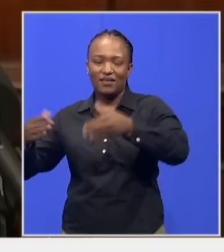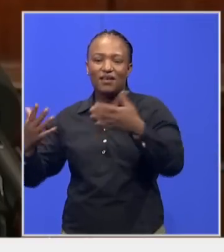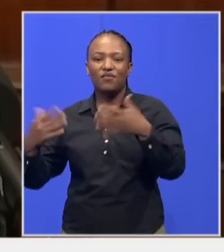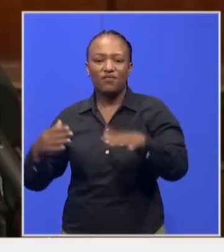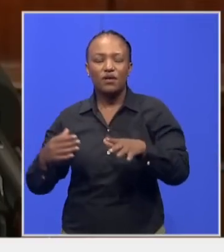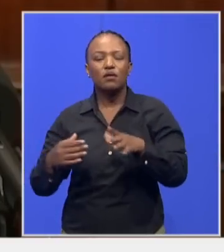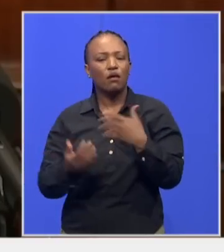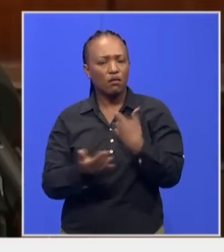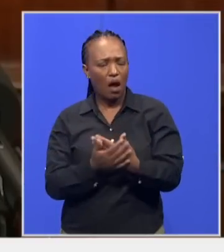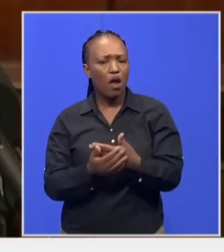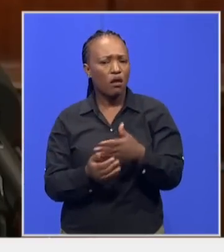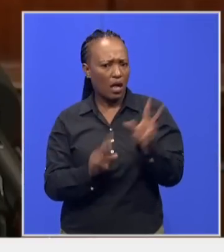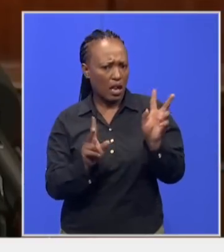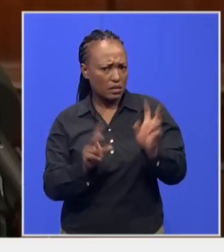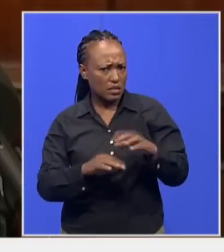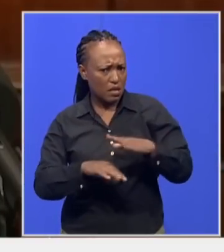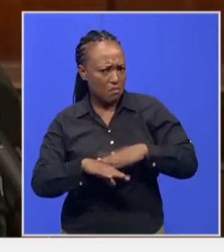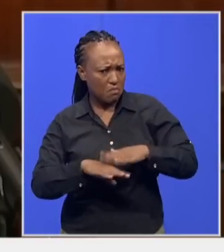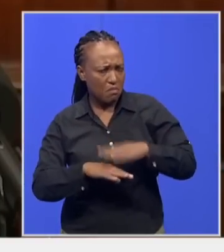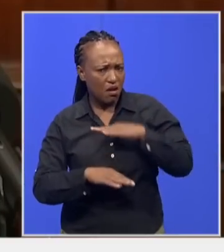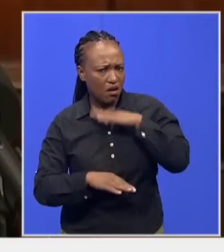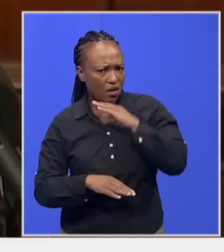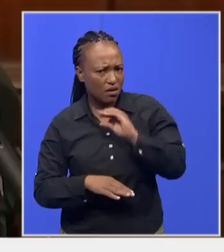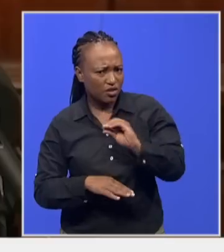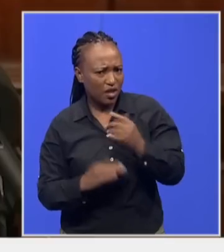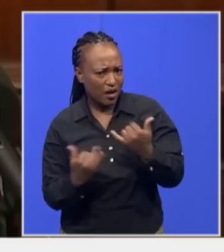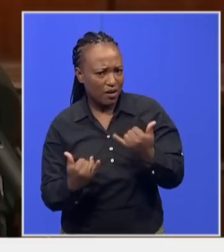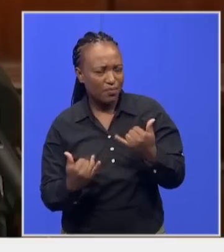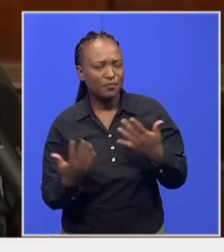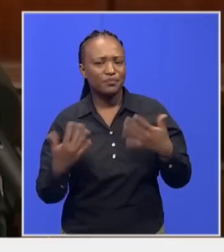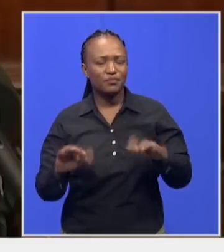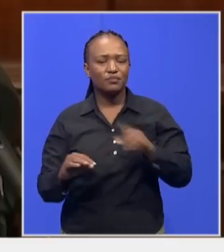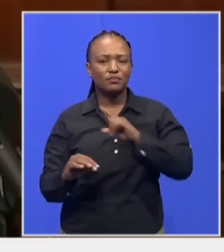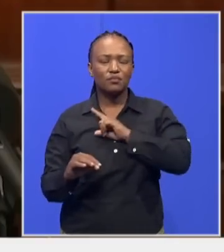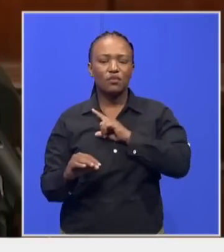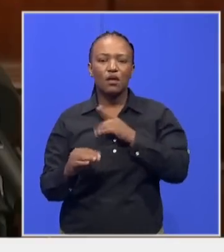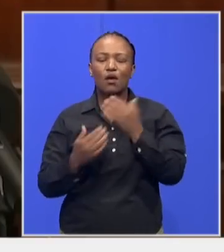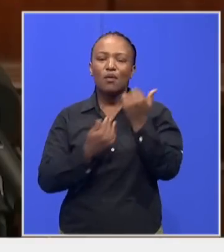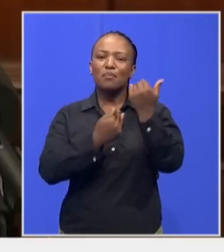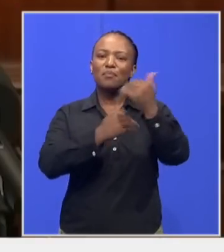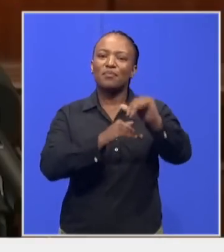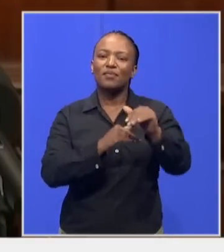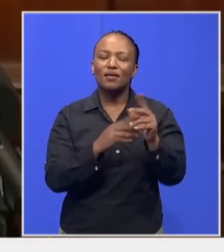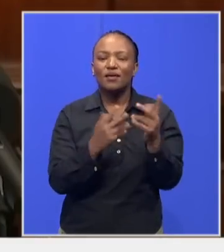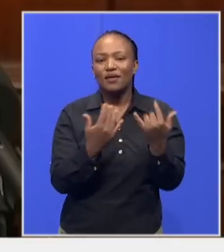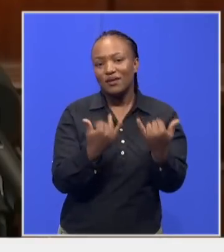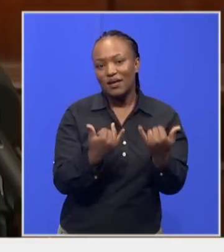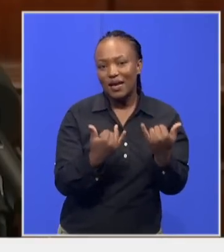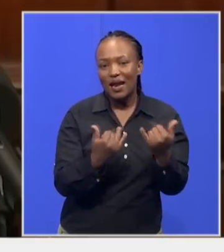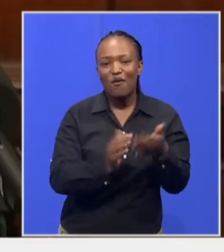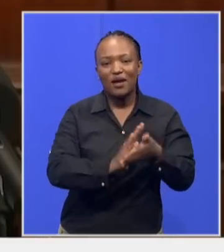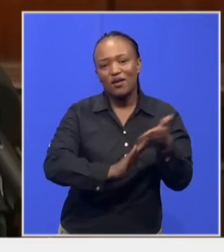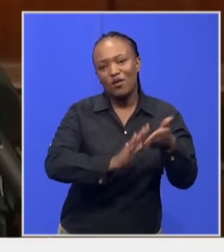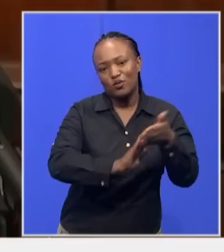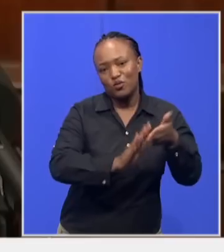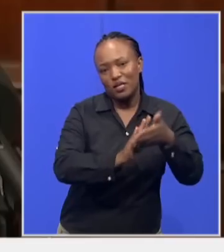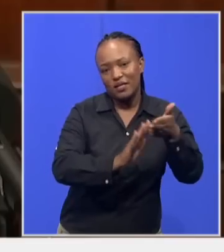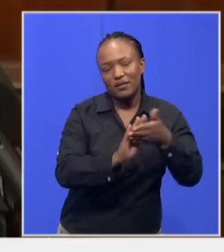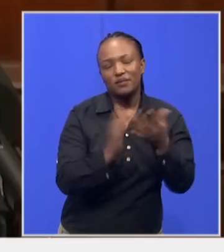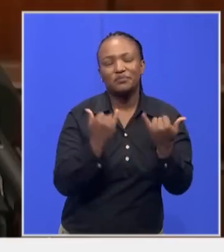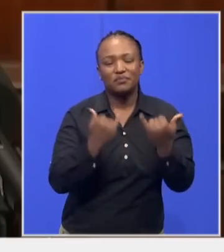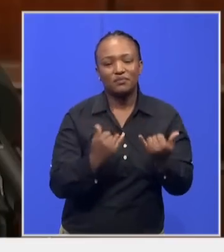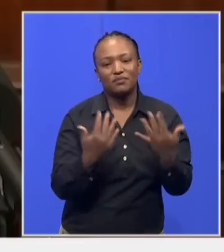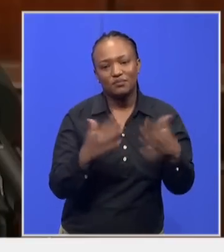able to extract, if you like, maximum, of course, within operating condition. They are able to